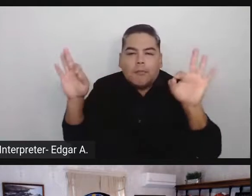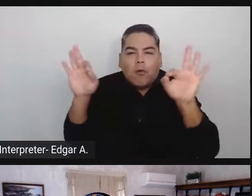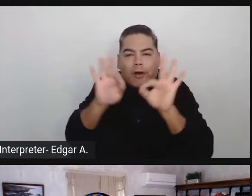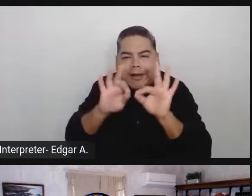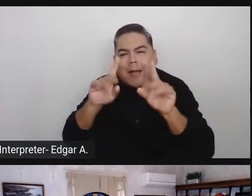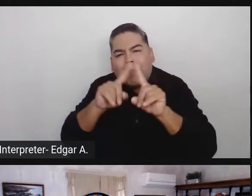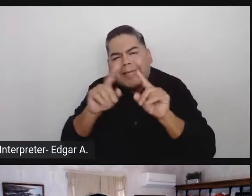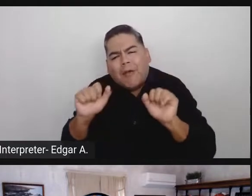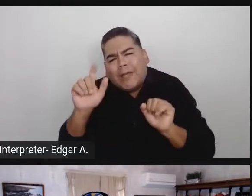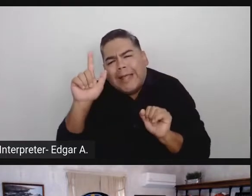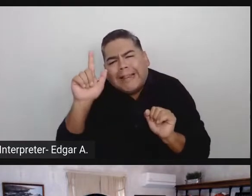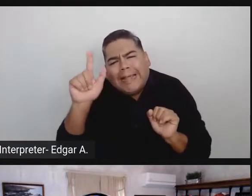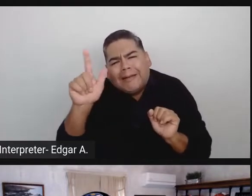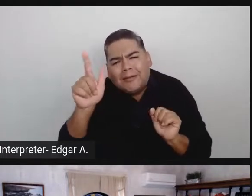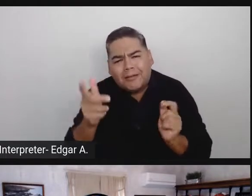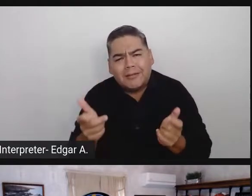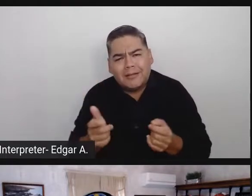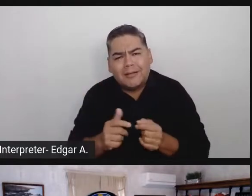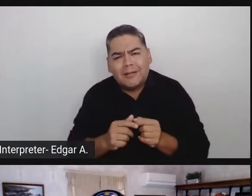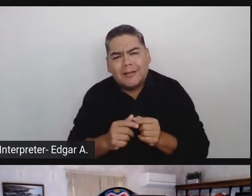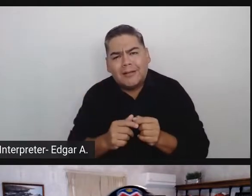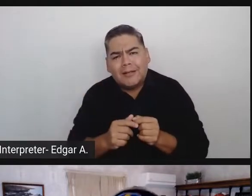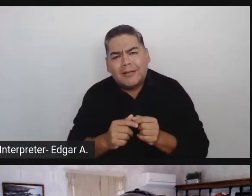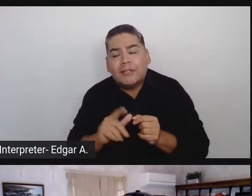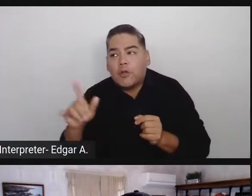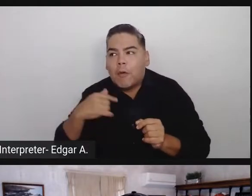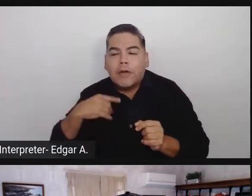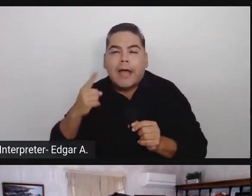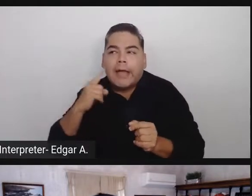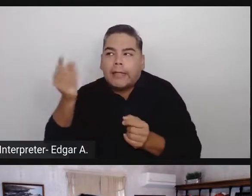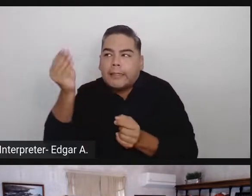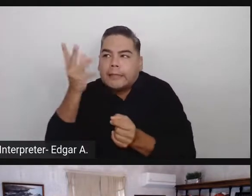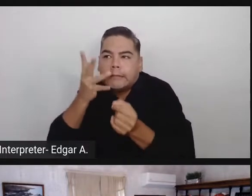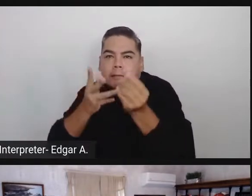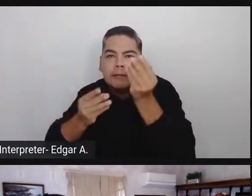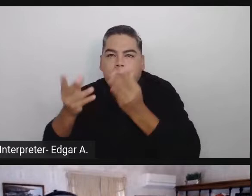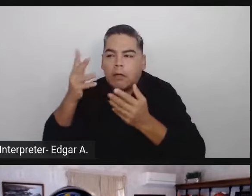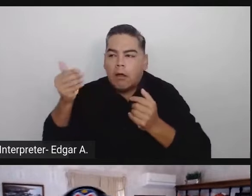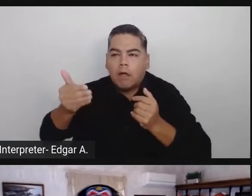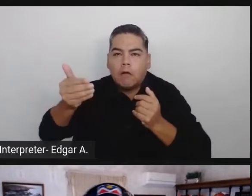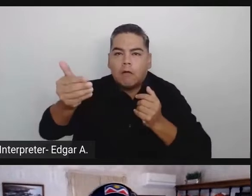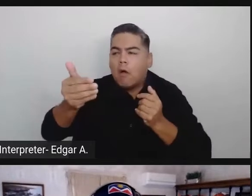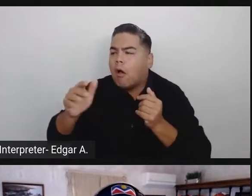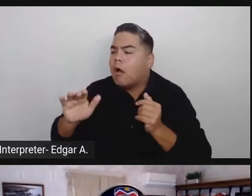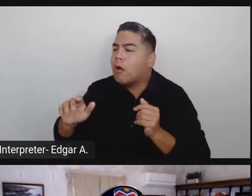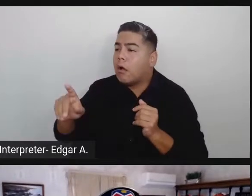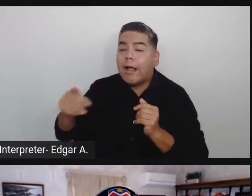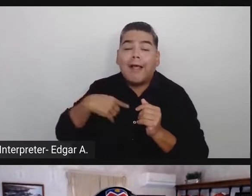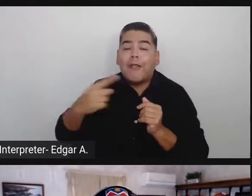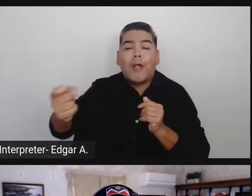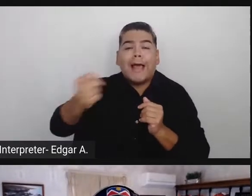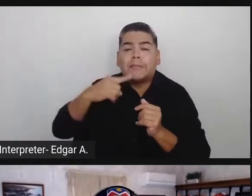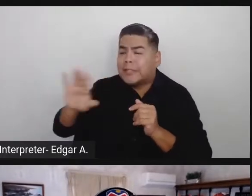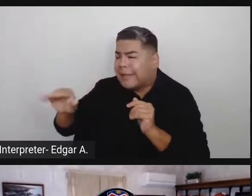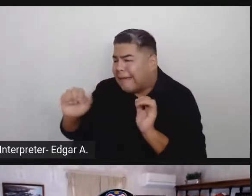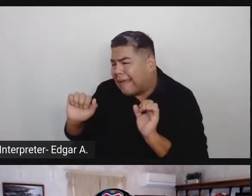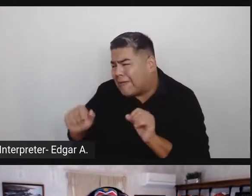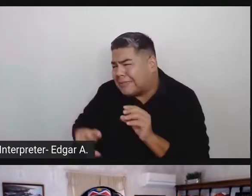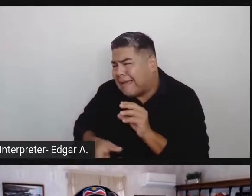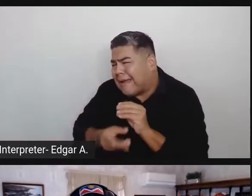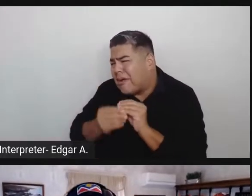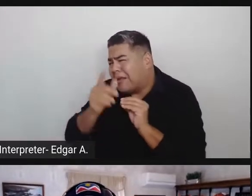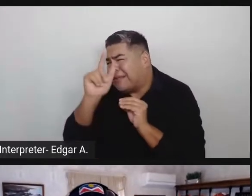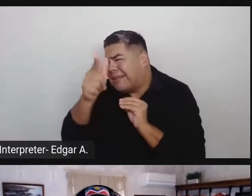do it later? Like that's one that we hear pretty often. Can we just do it as an add-on? And